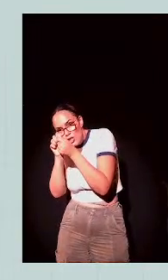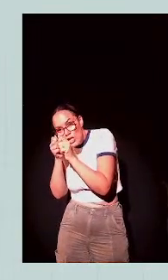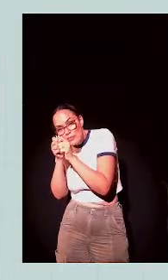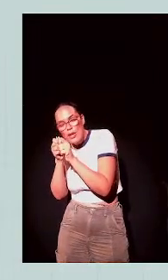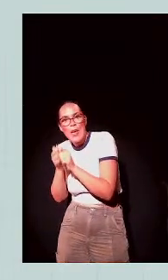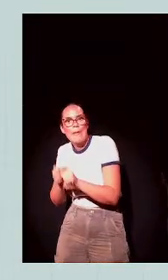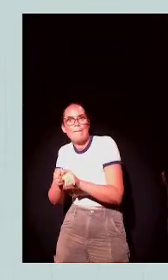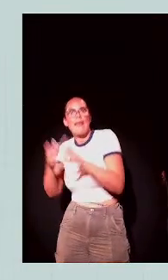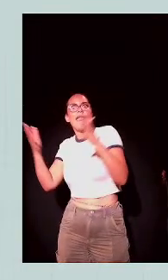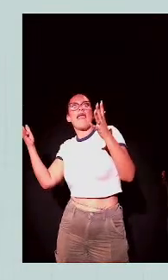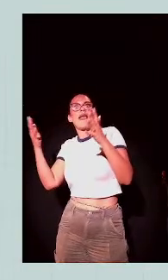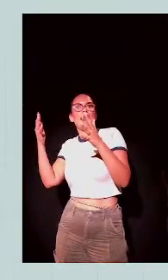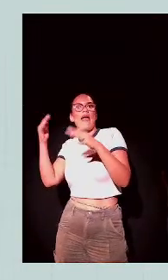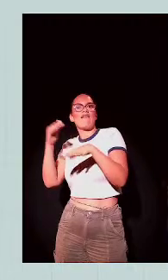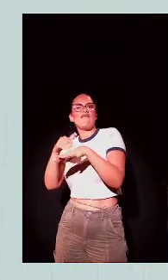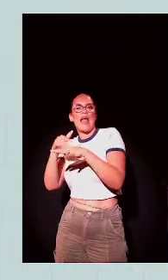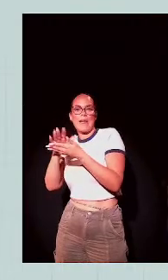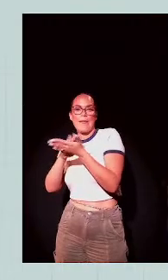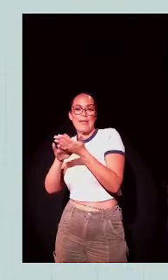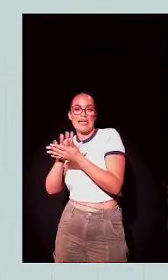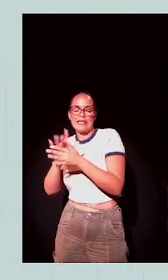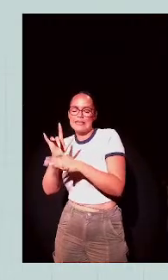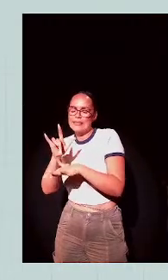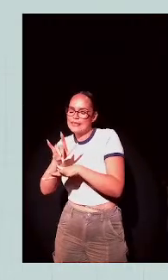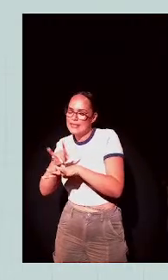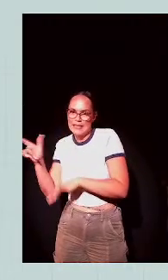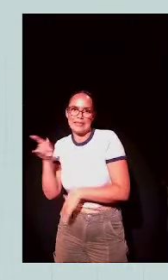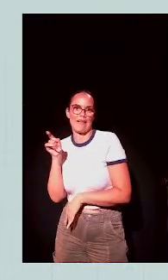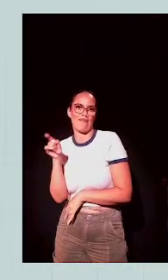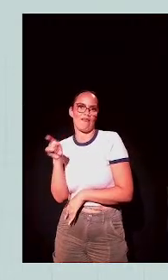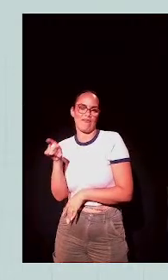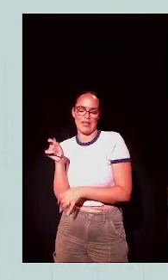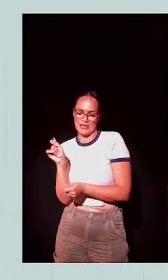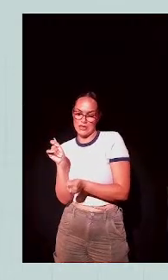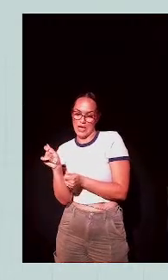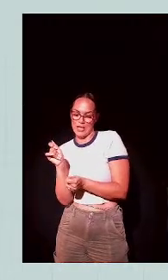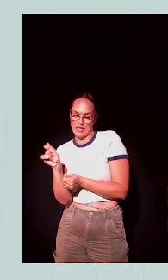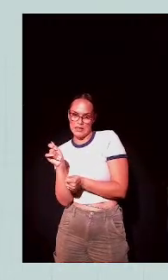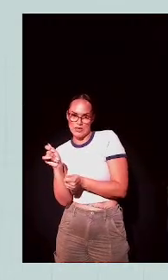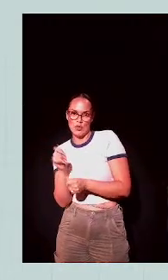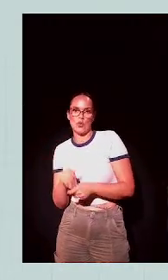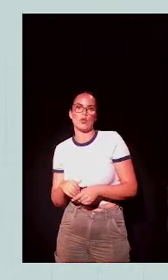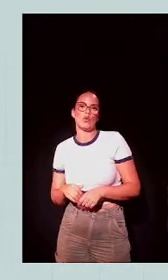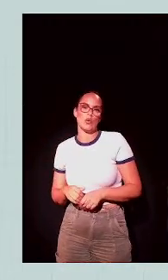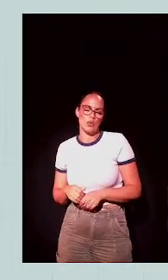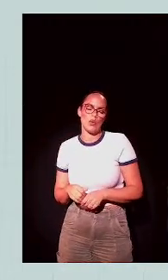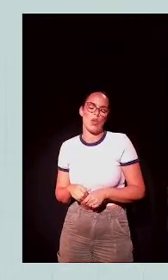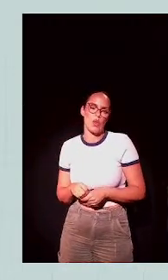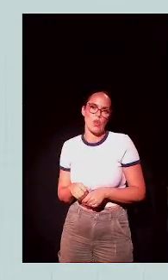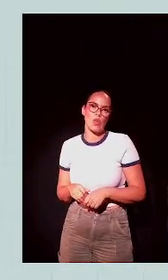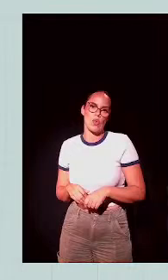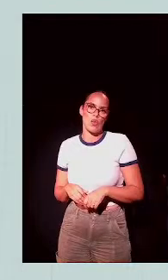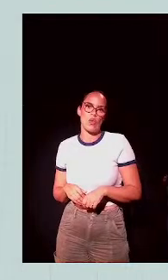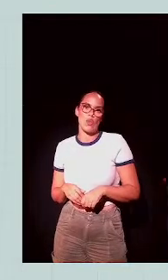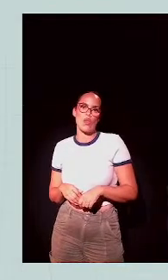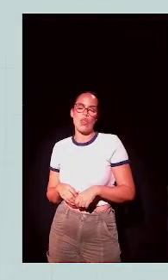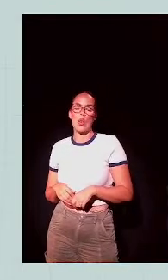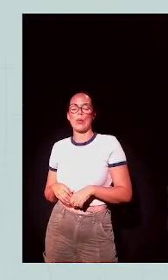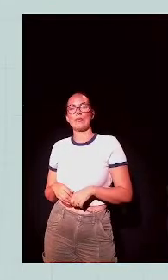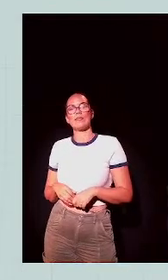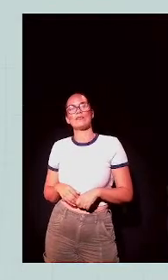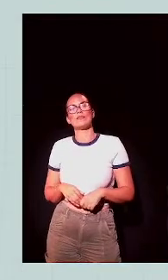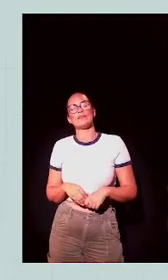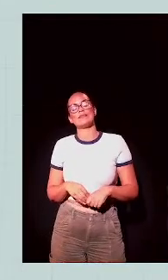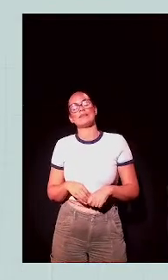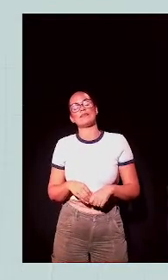really sensitive. So little tweaks, output of an oscillator goes into the data input of an analog